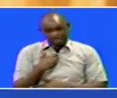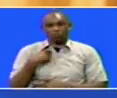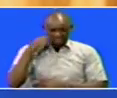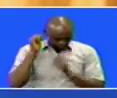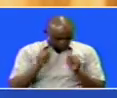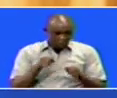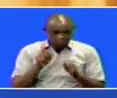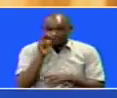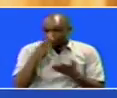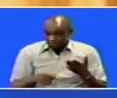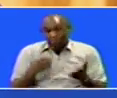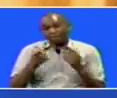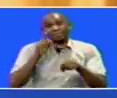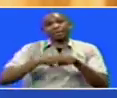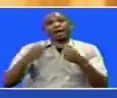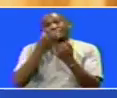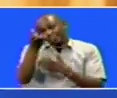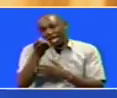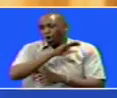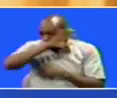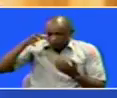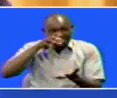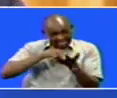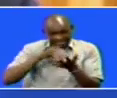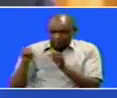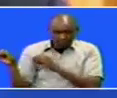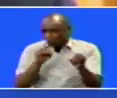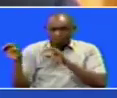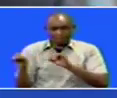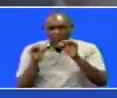looking forward to a time when actually all cases will be moving much more quickly.